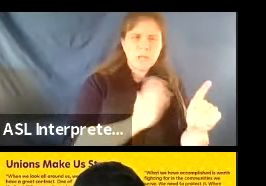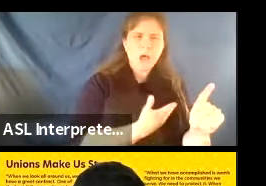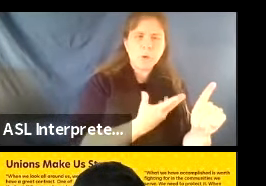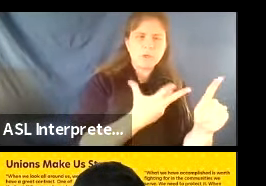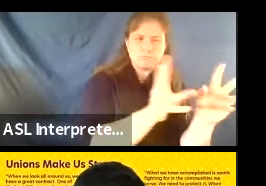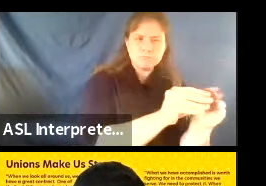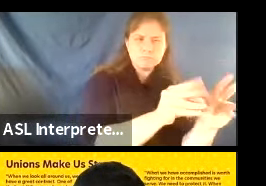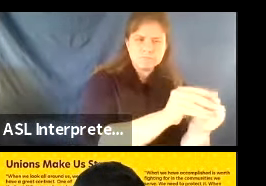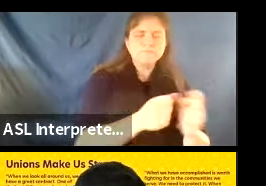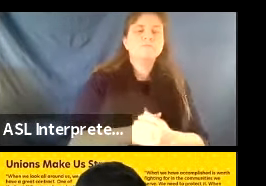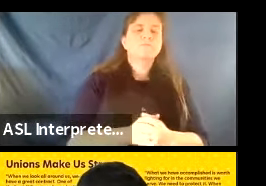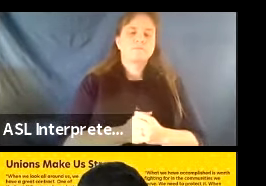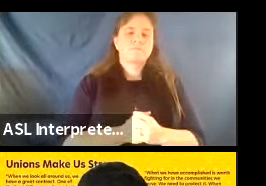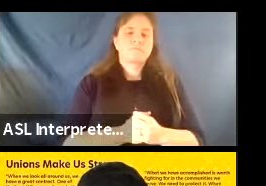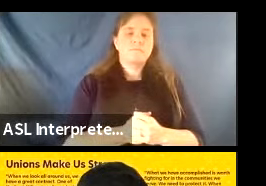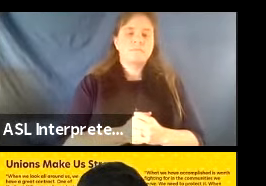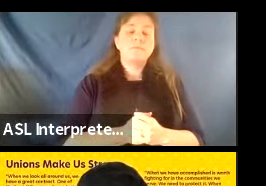wanted to